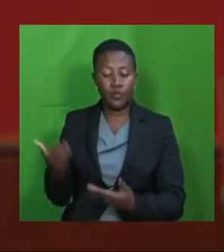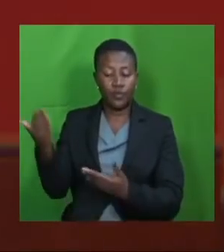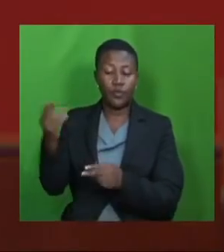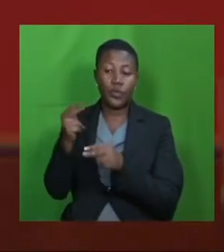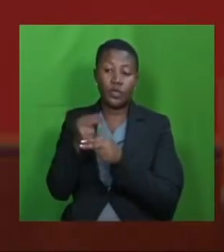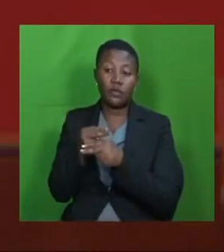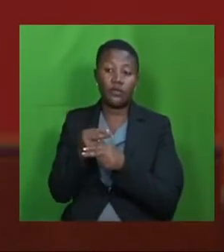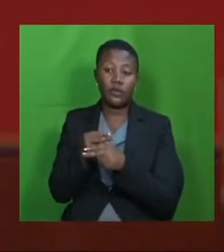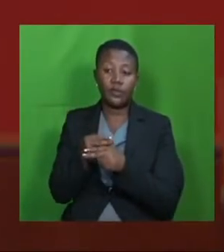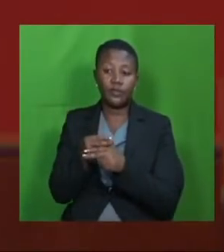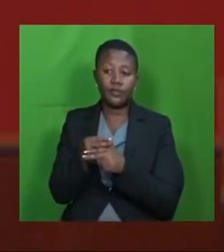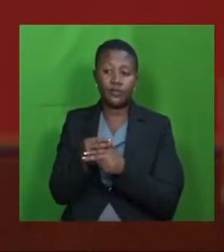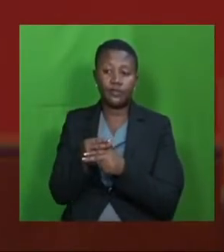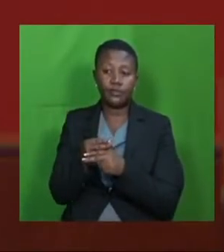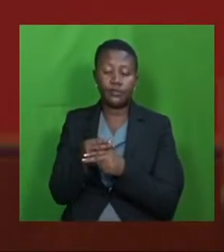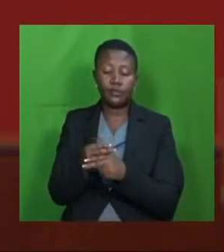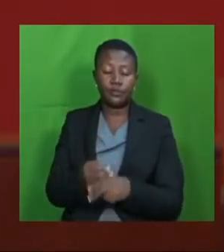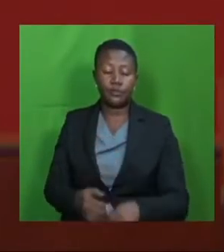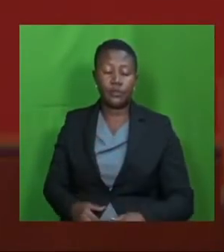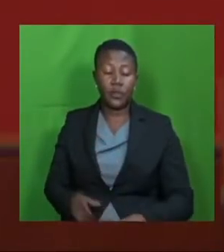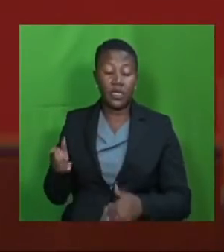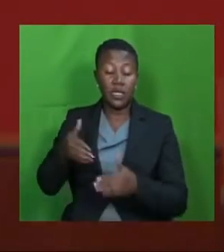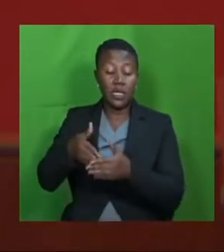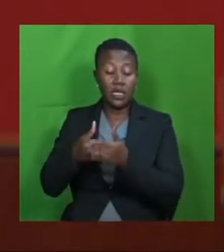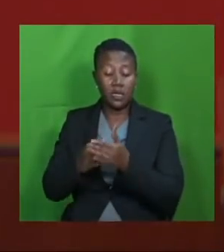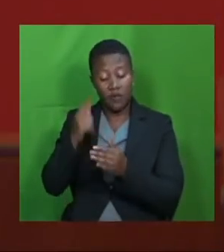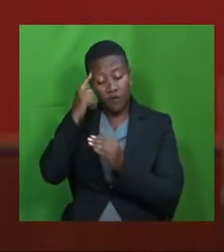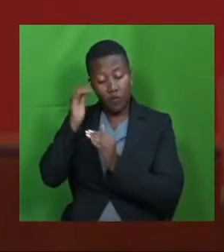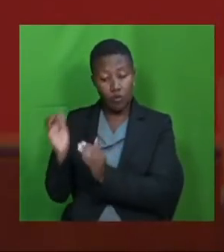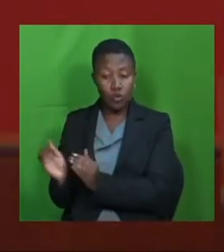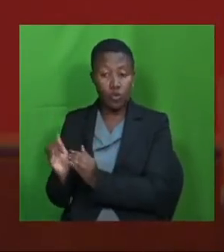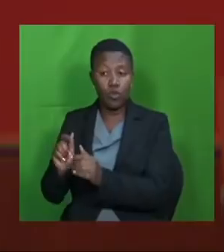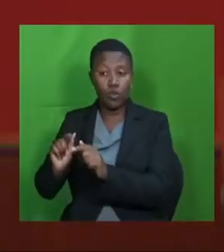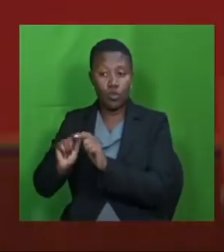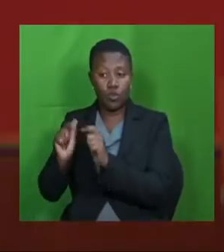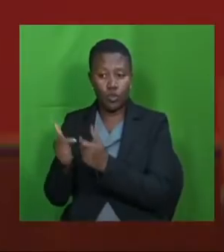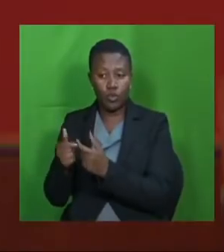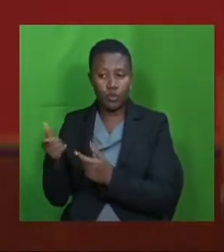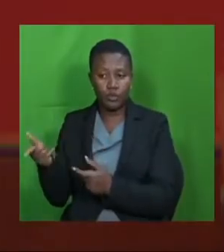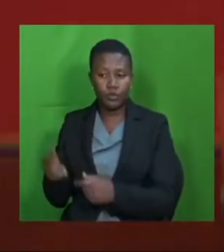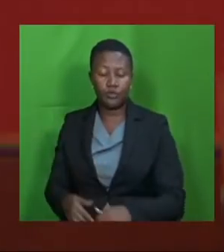Idrisu, Leader of the Minority, it's your turn.